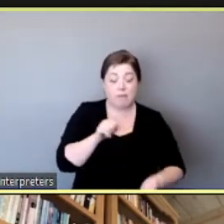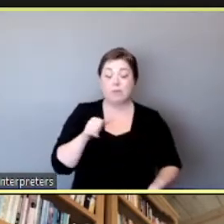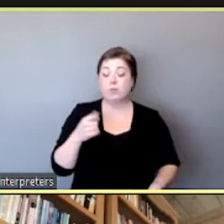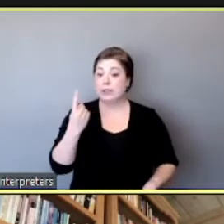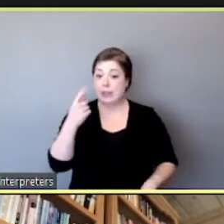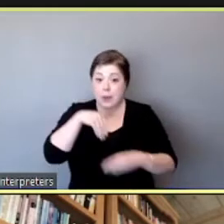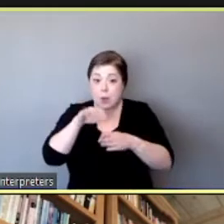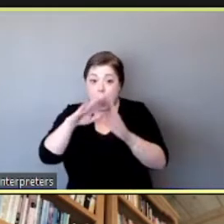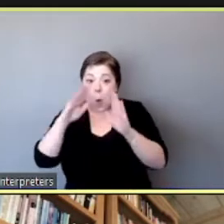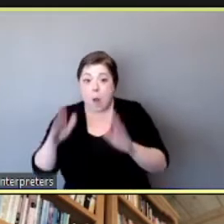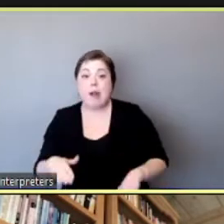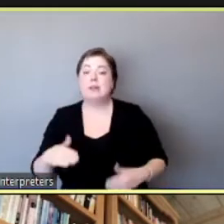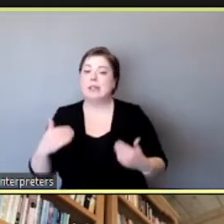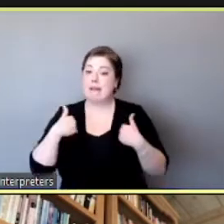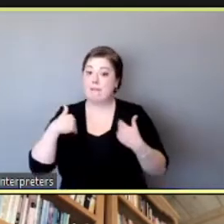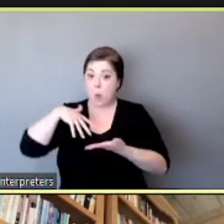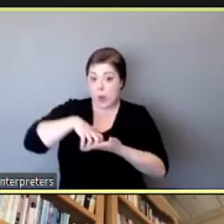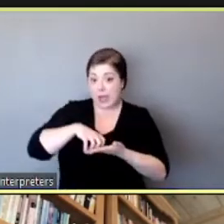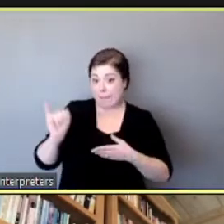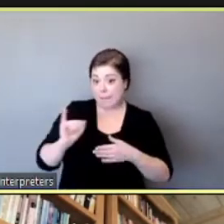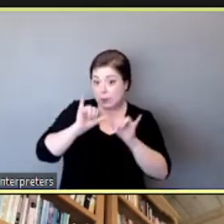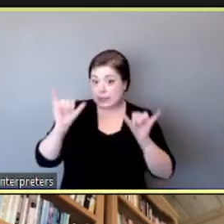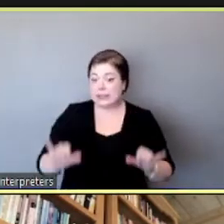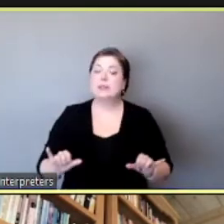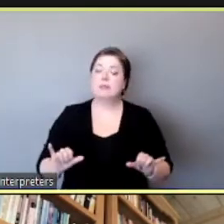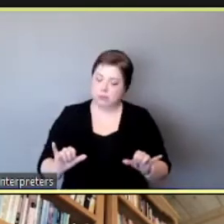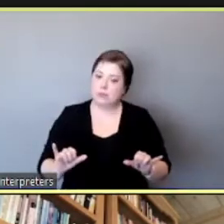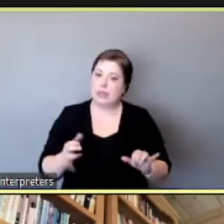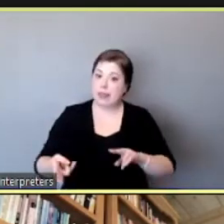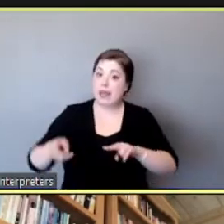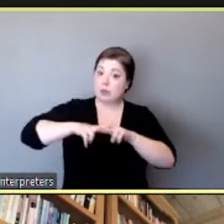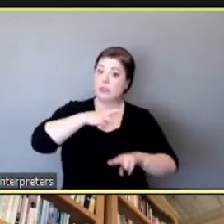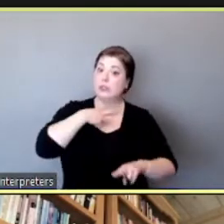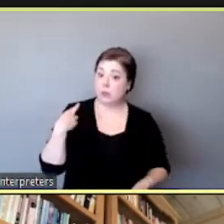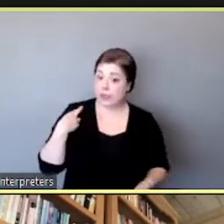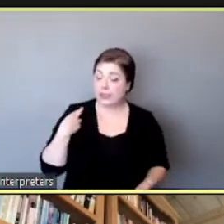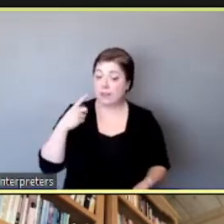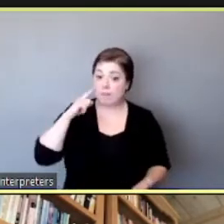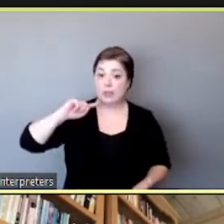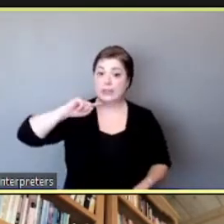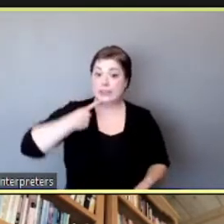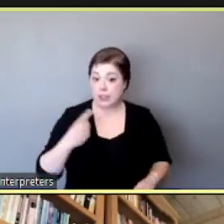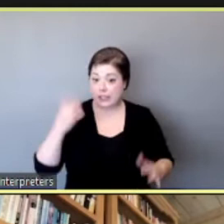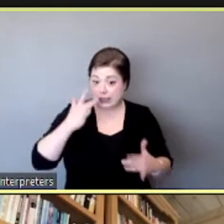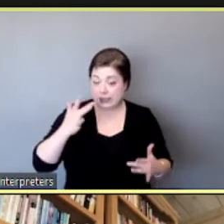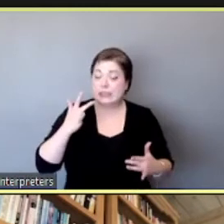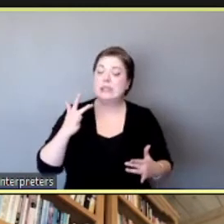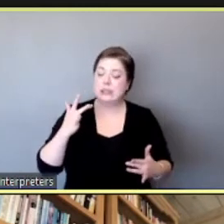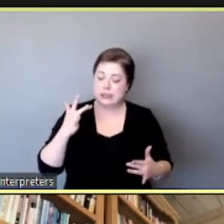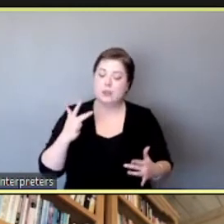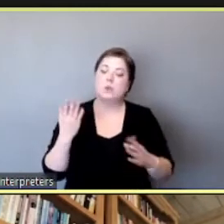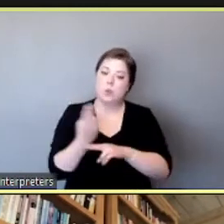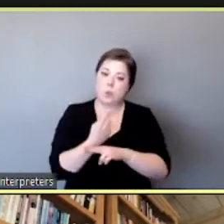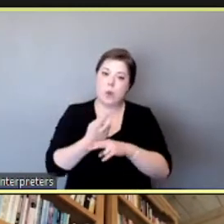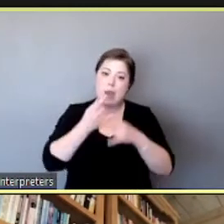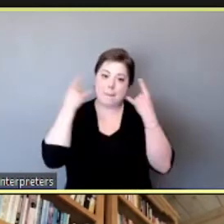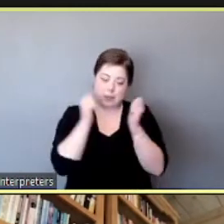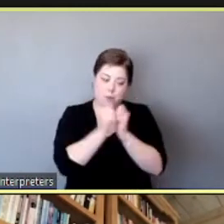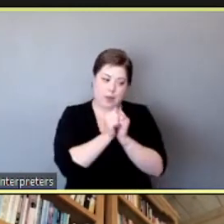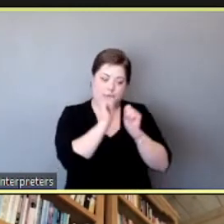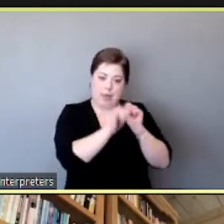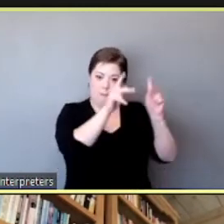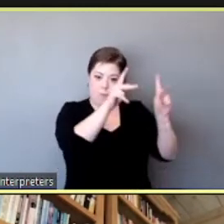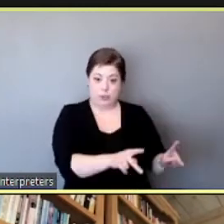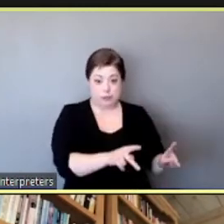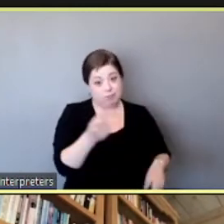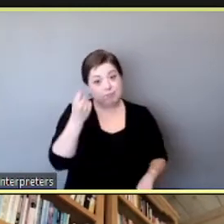talked about this repeatedly, or is that increased risk for severe disease? Wear a mask around them. You can